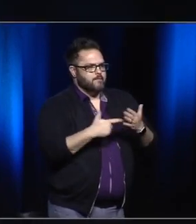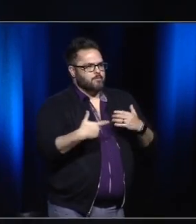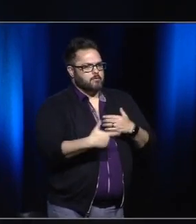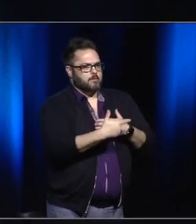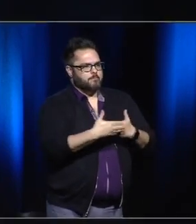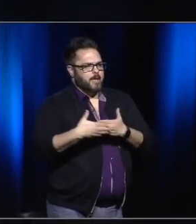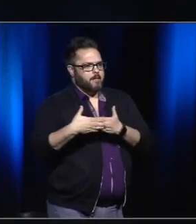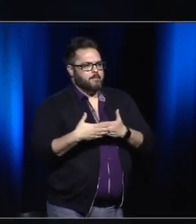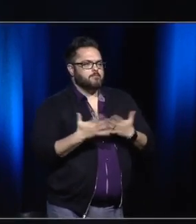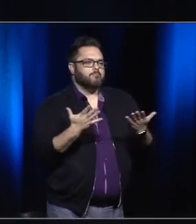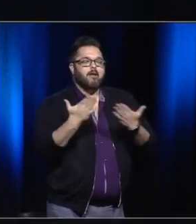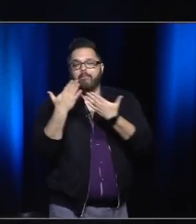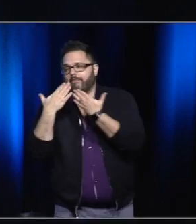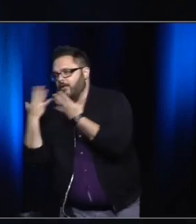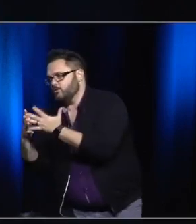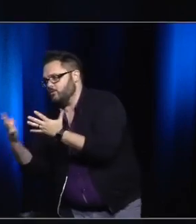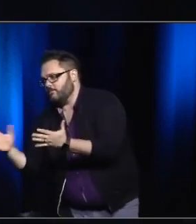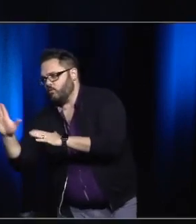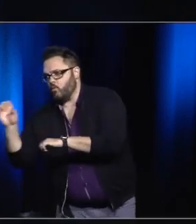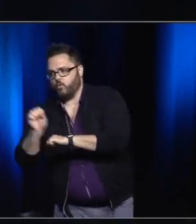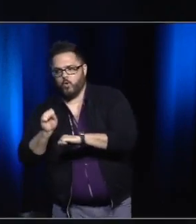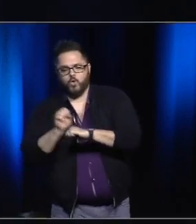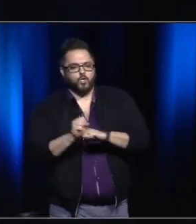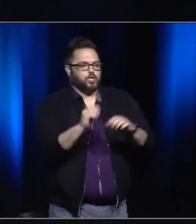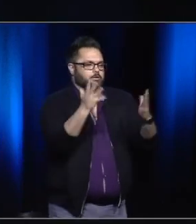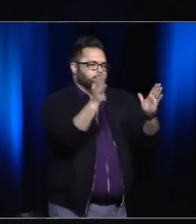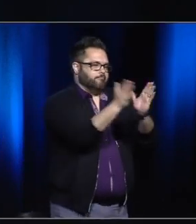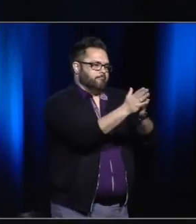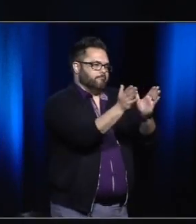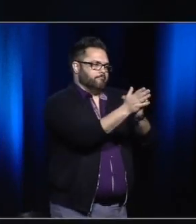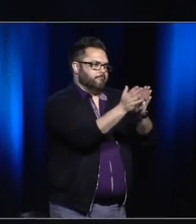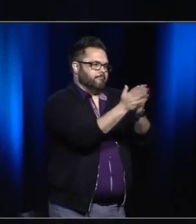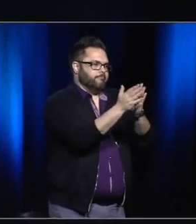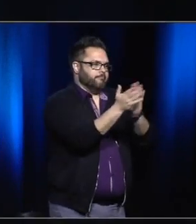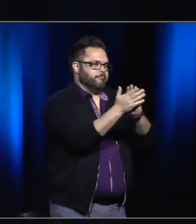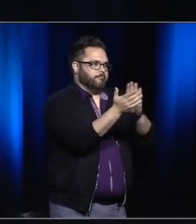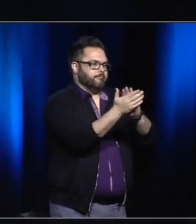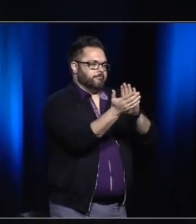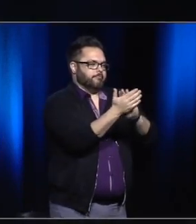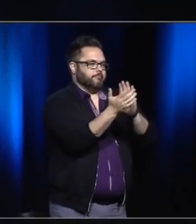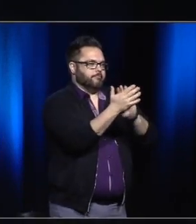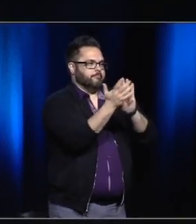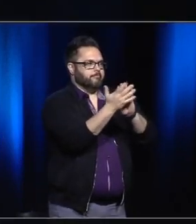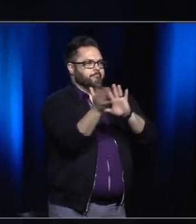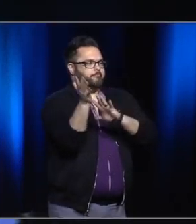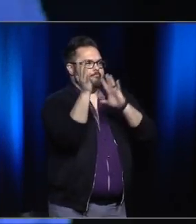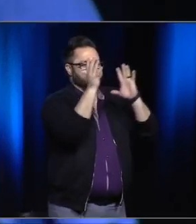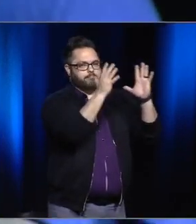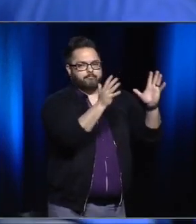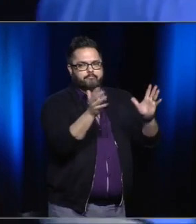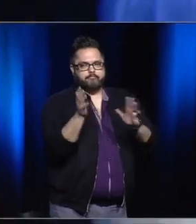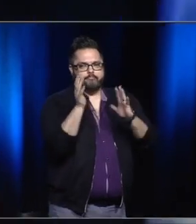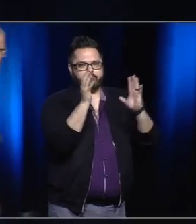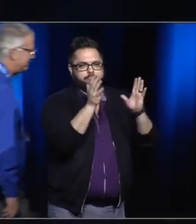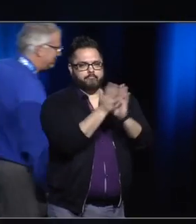please join me in thanking Richard for that sublime plenary. All right, thank you. Thank you.